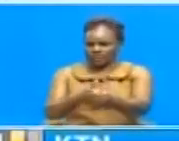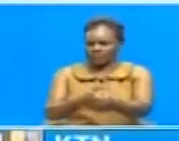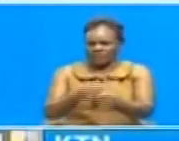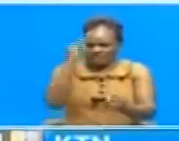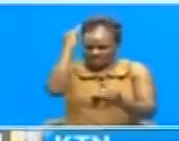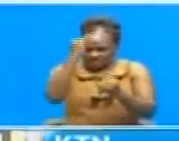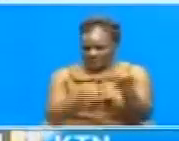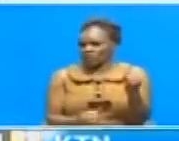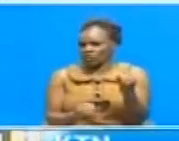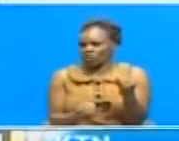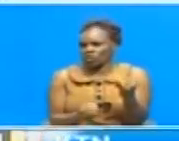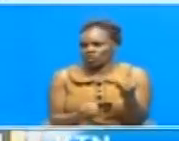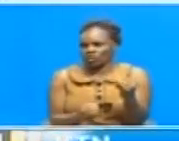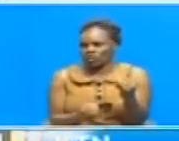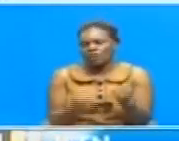long term,